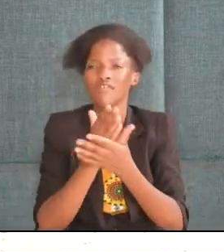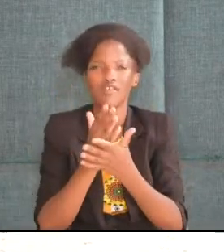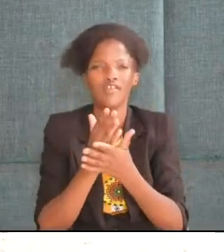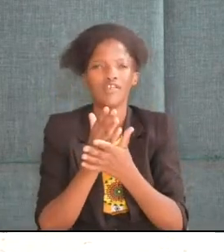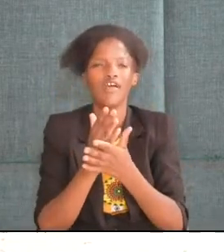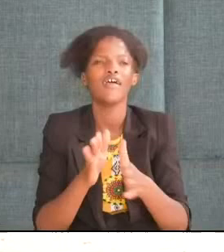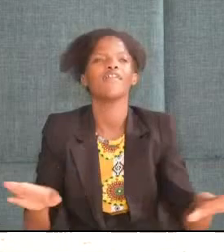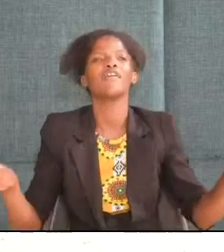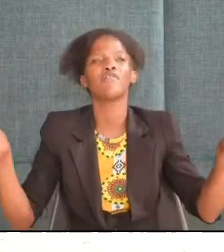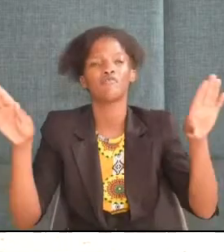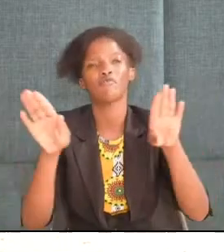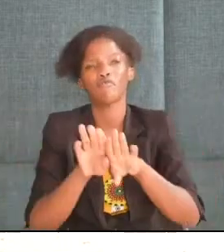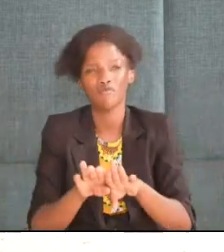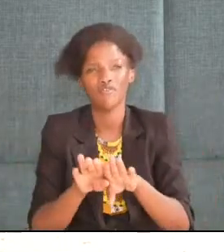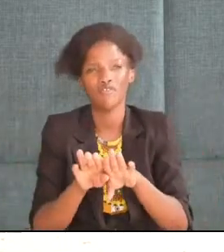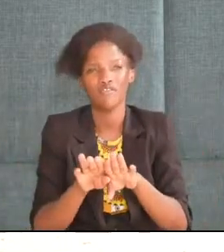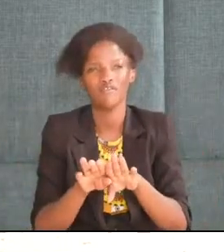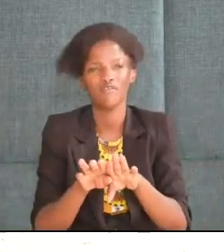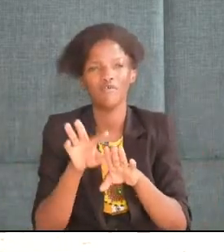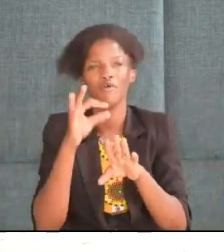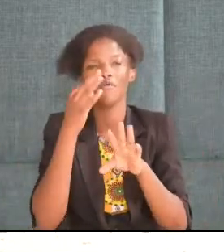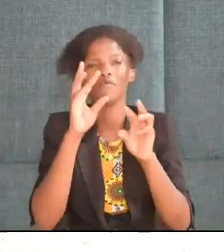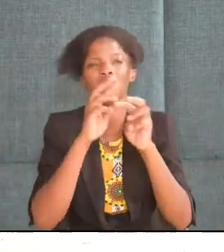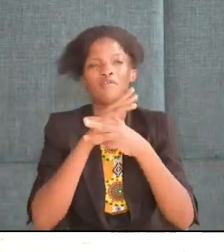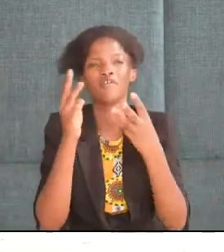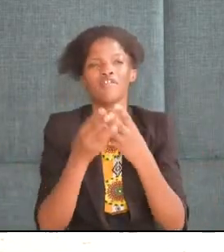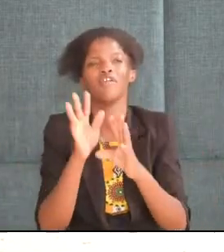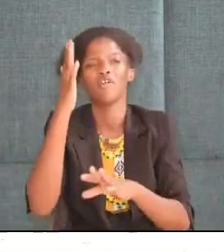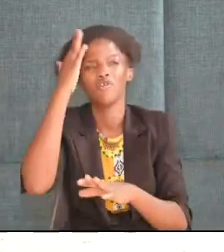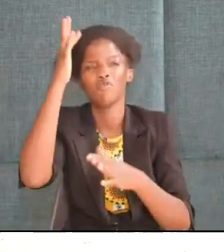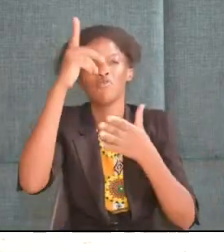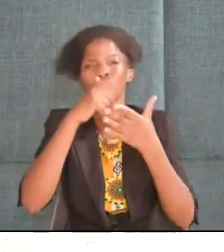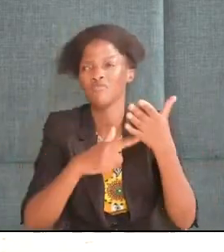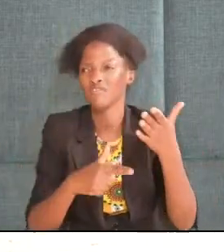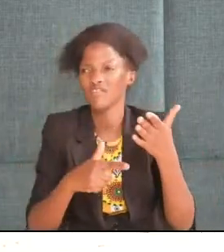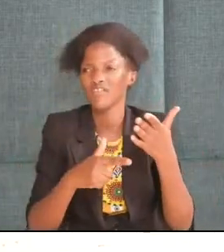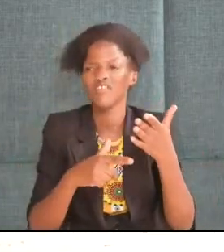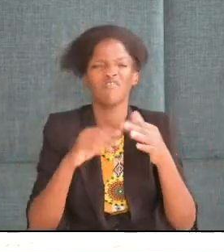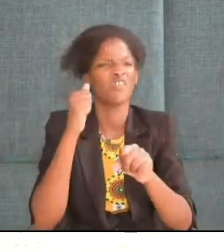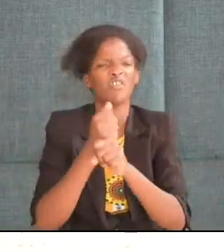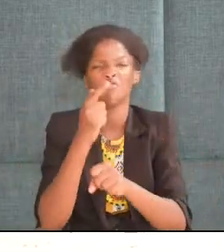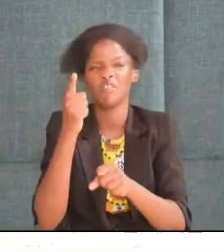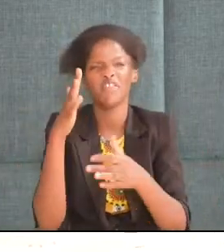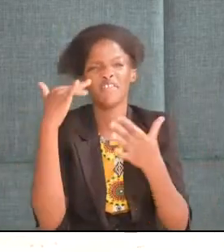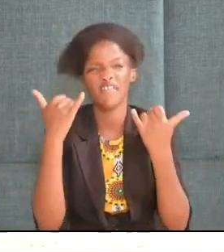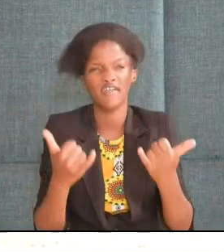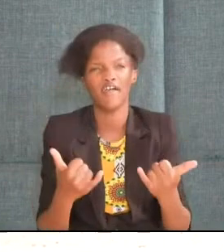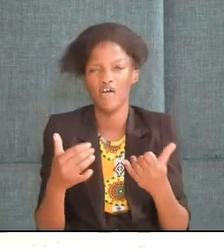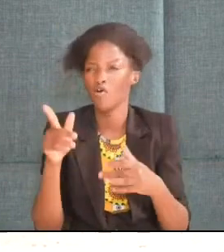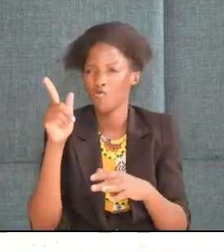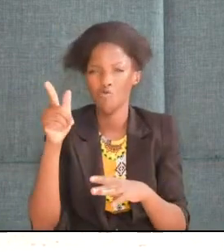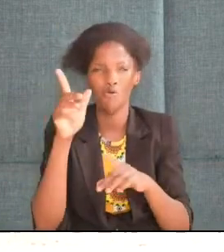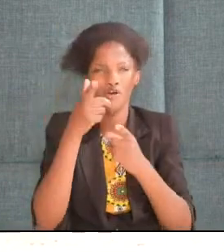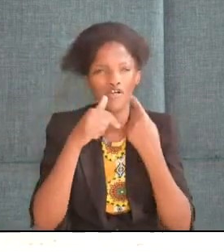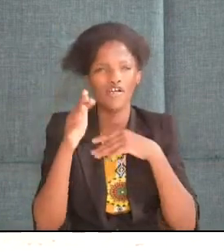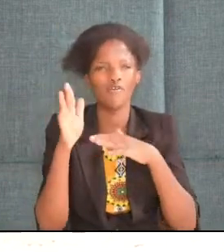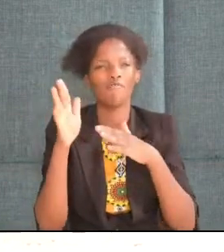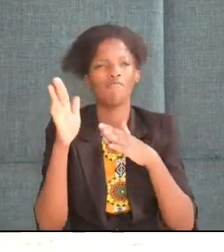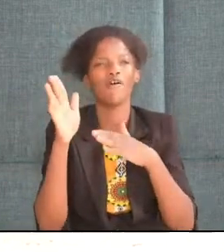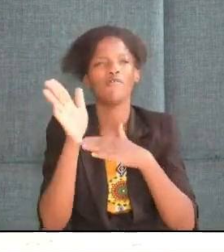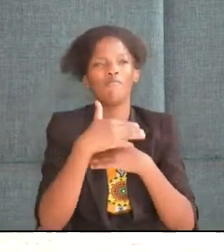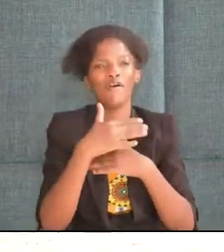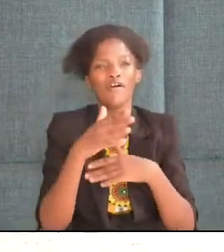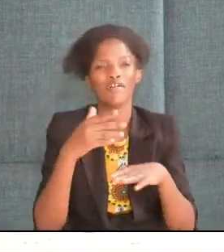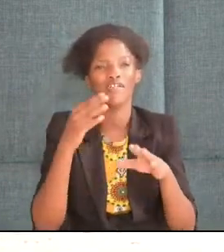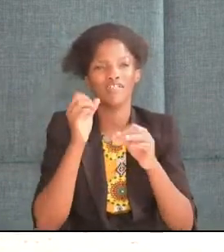lockdown. You know what? I can't deal with this right now. Wait, come back. Let me